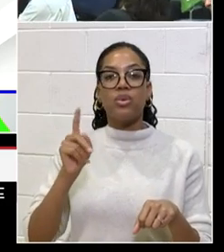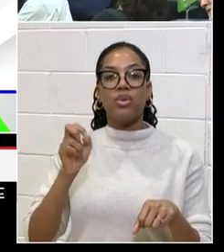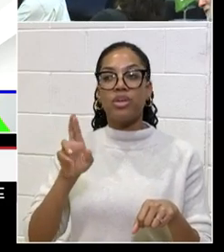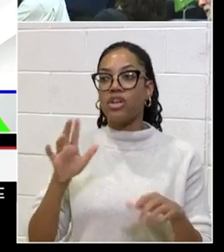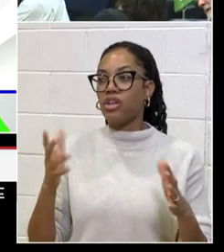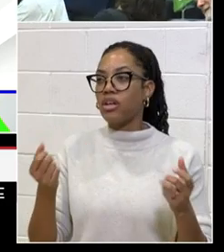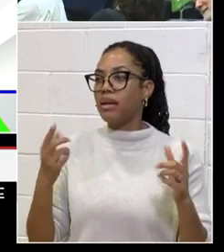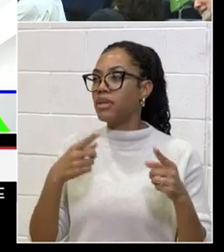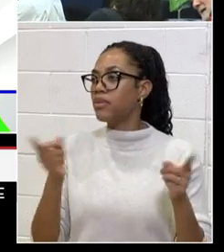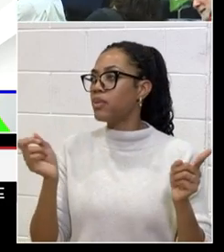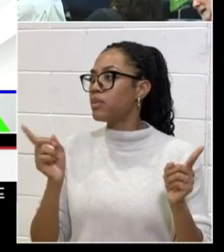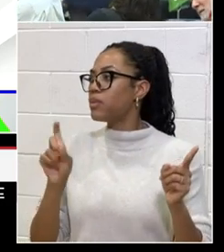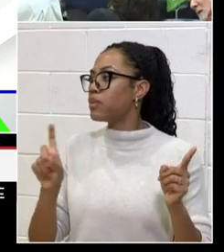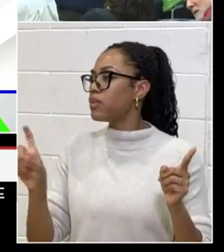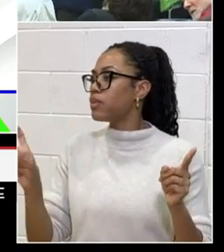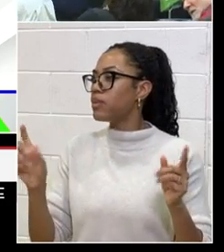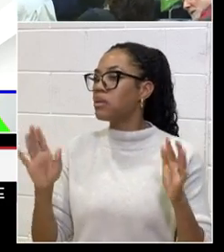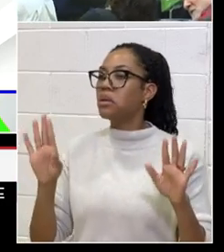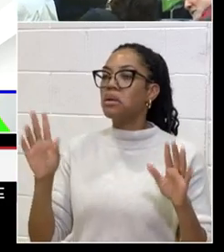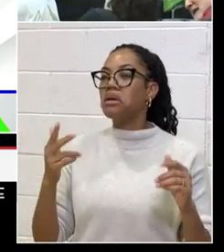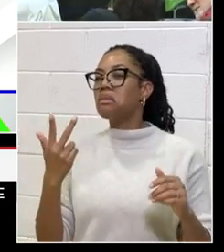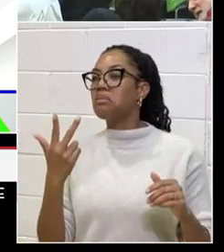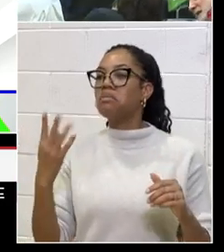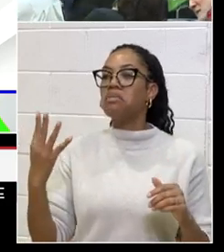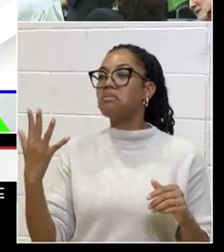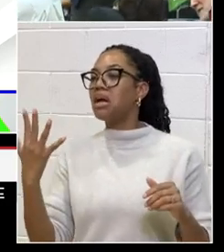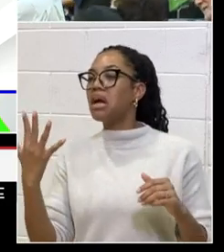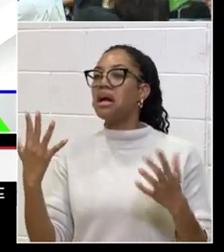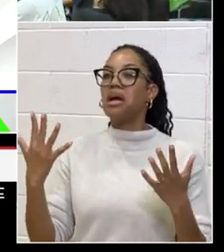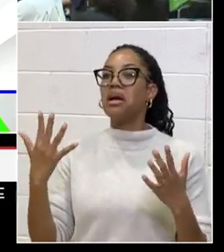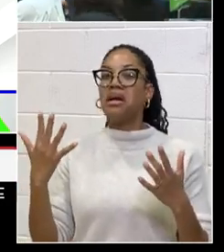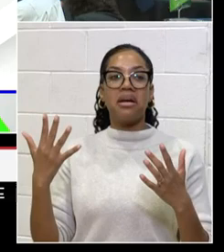something like that? Wendy? Okay.